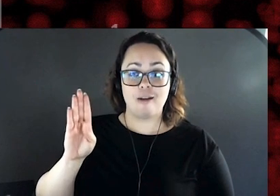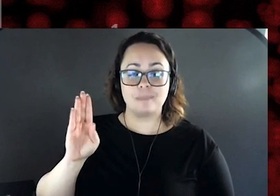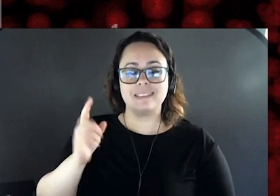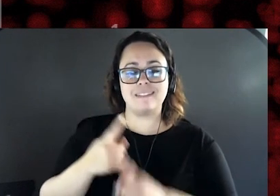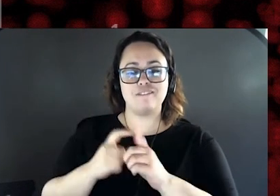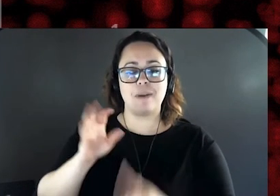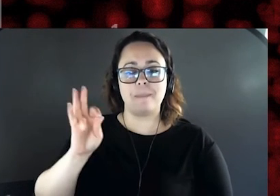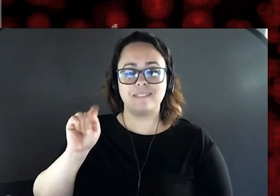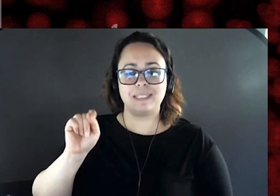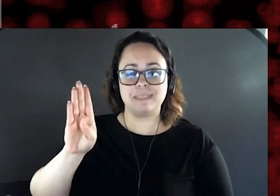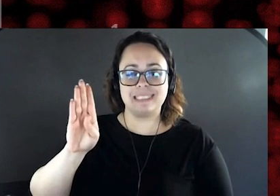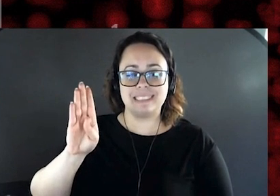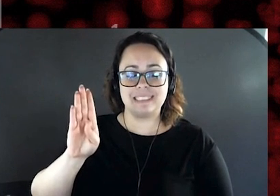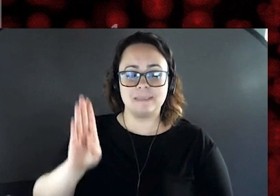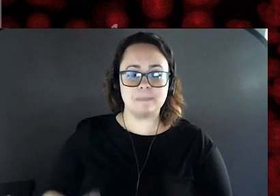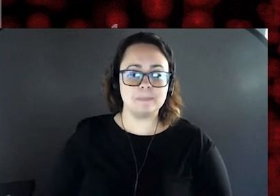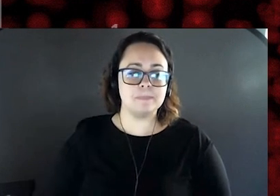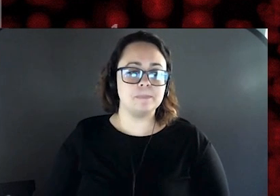Debbie Hobbs.